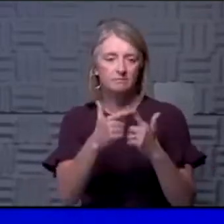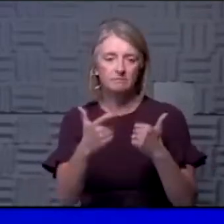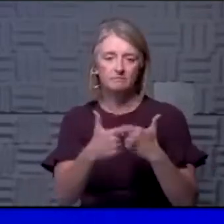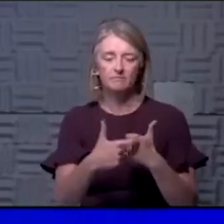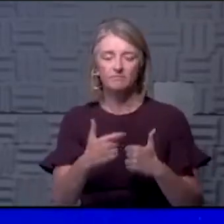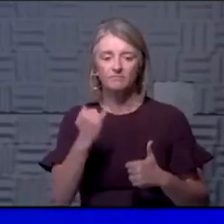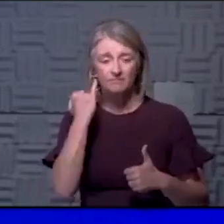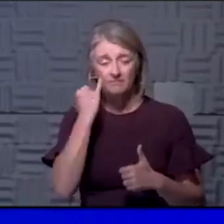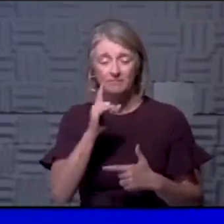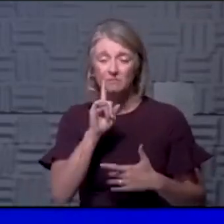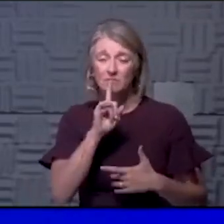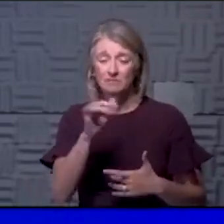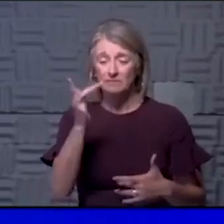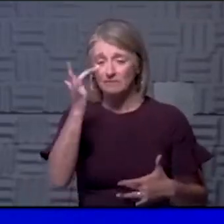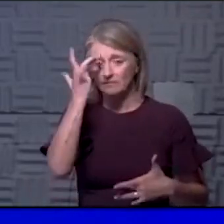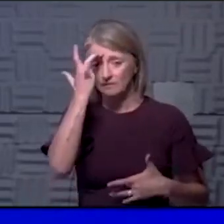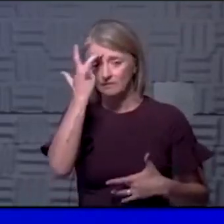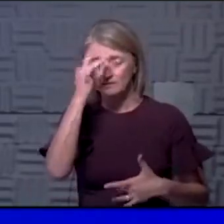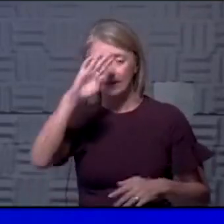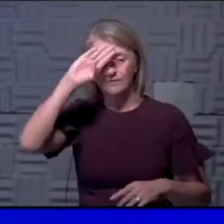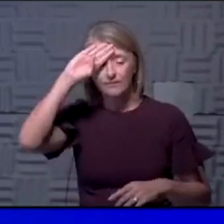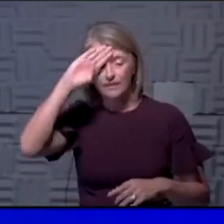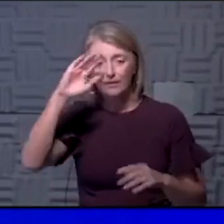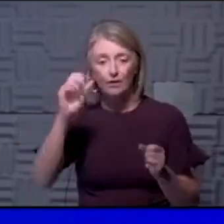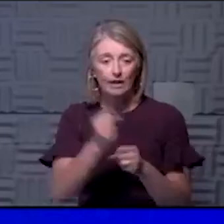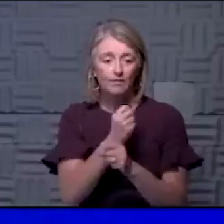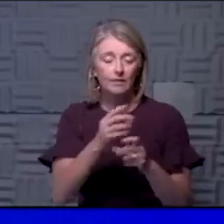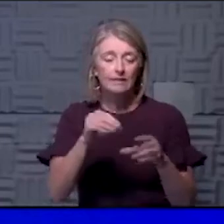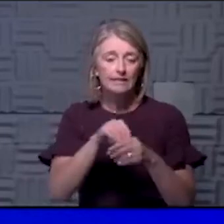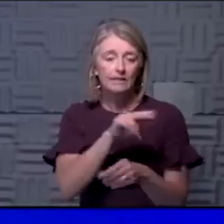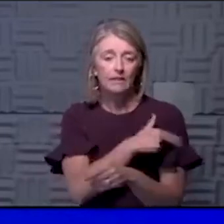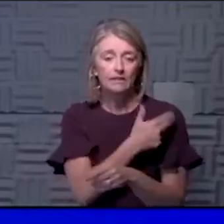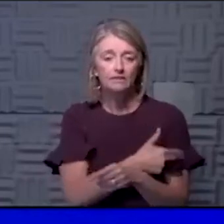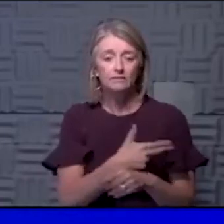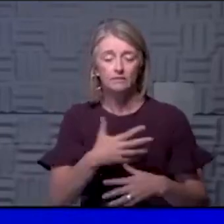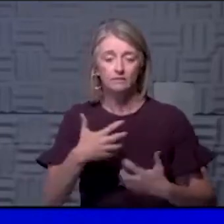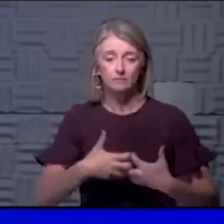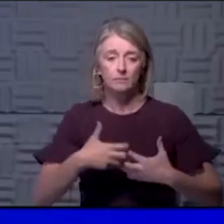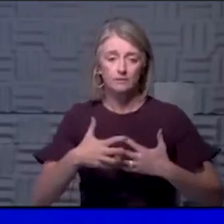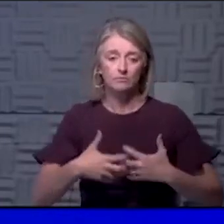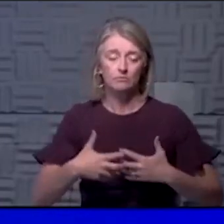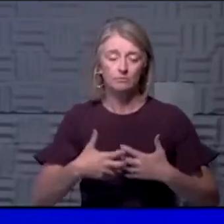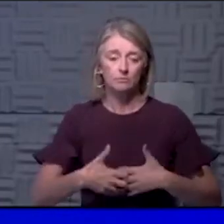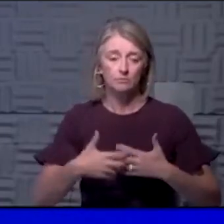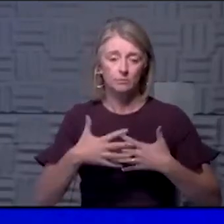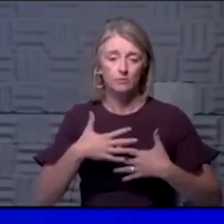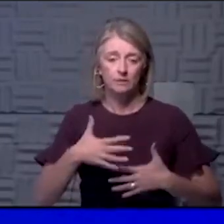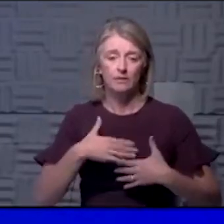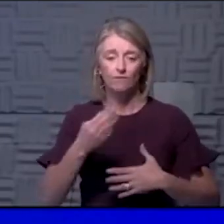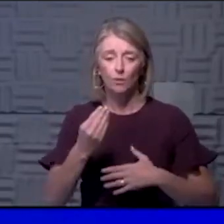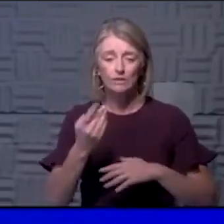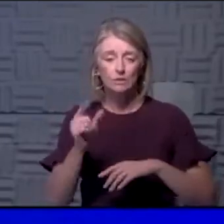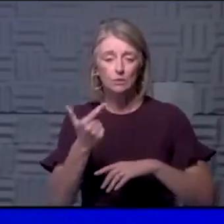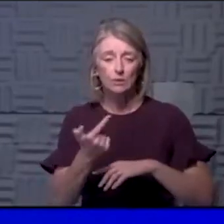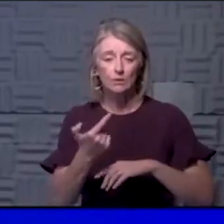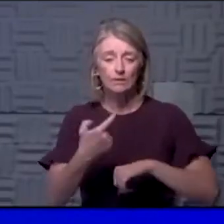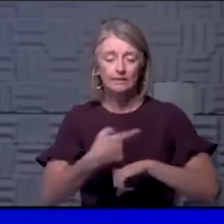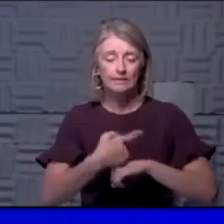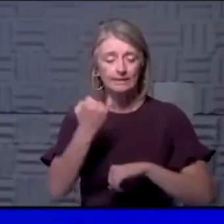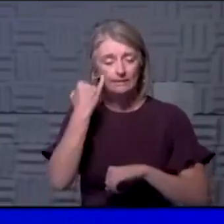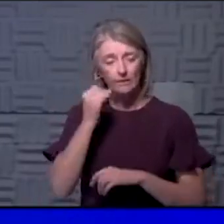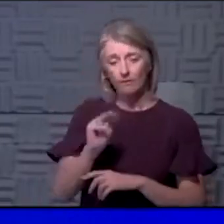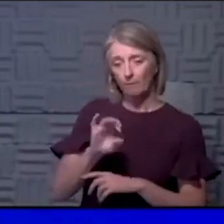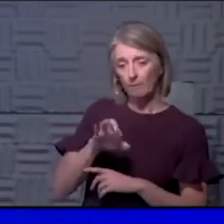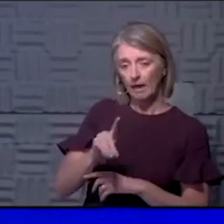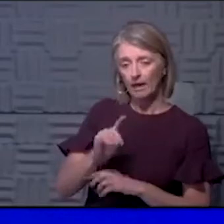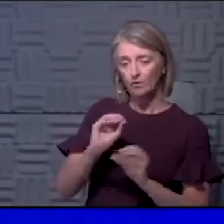you are significantly ill, fevers, all that in the hospital, on the ventilator, you probably want to wait 14 to 21 days. But if you have mild